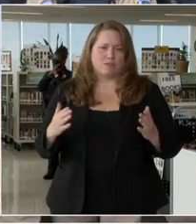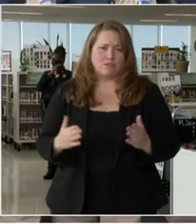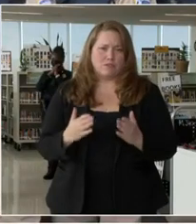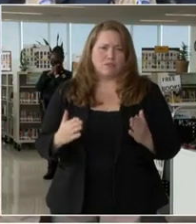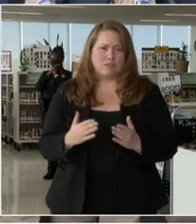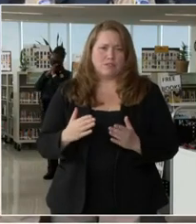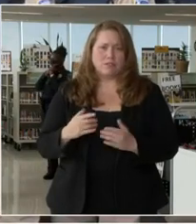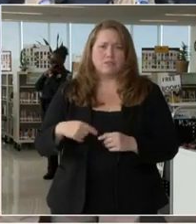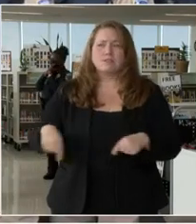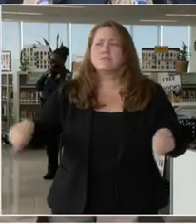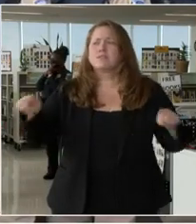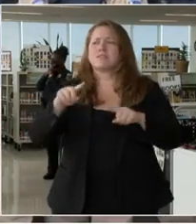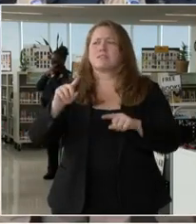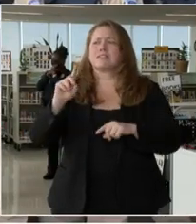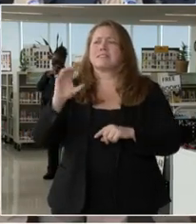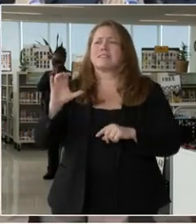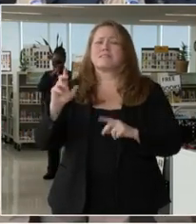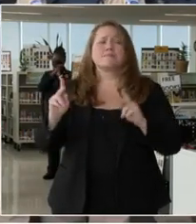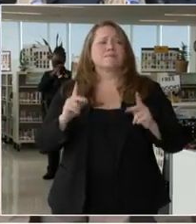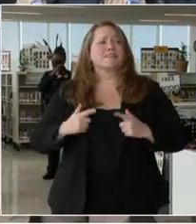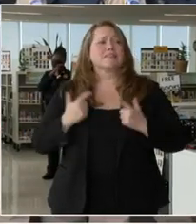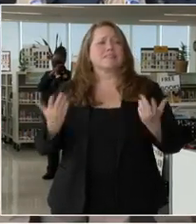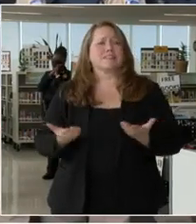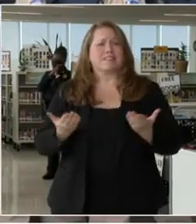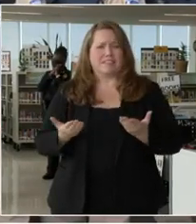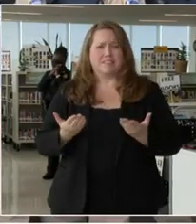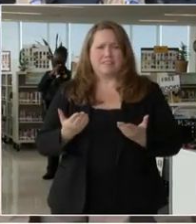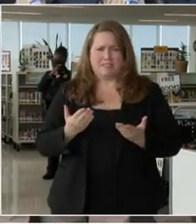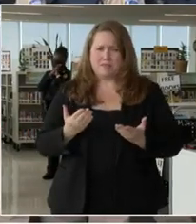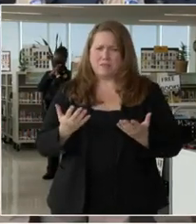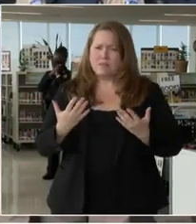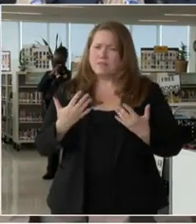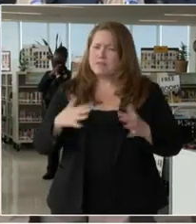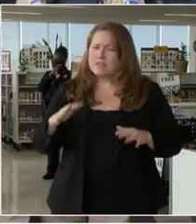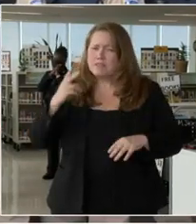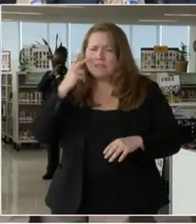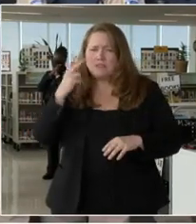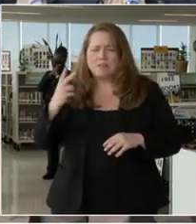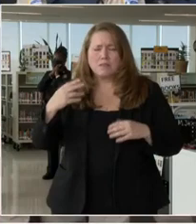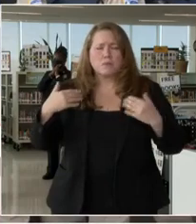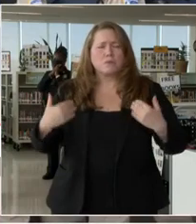advantage because I've already seen the positive impact that this program can have on people.